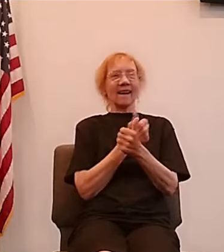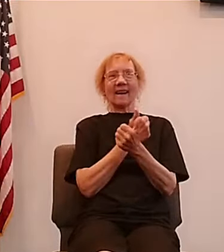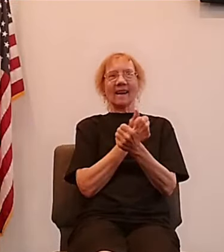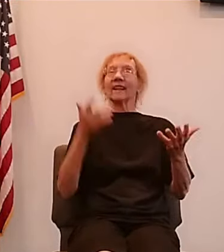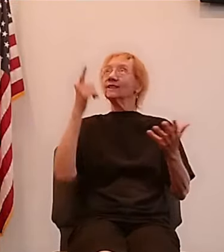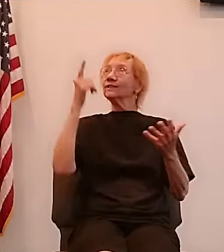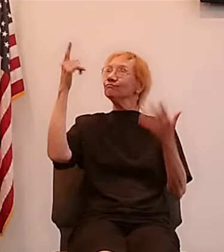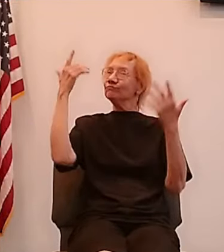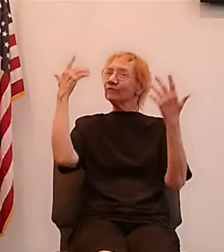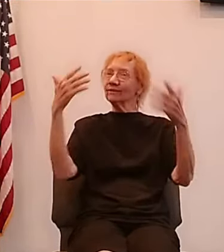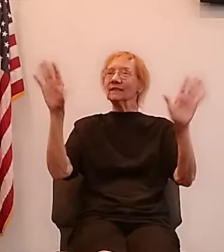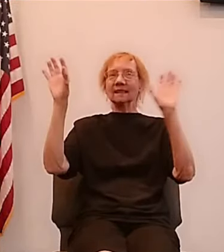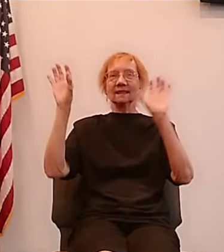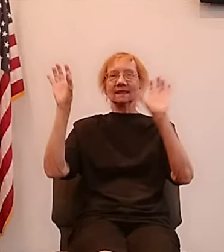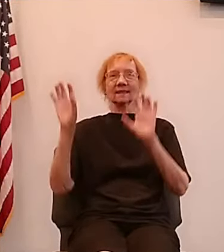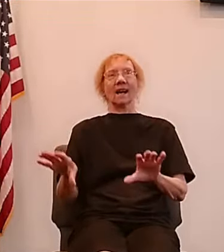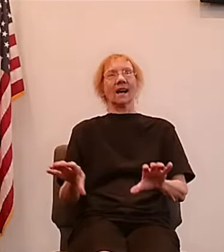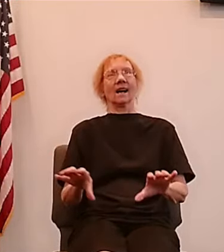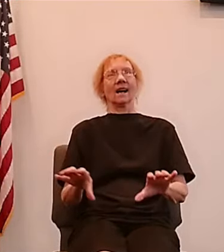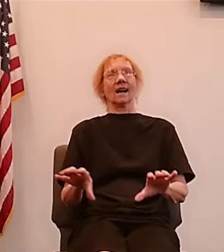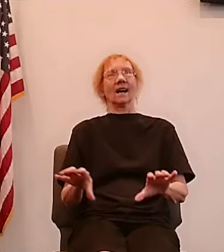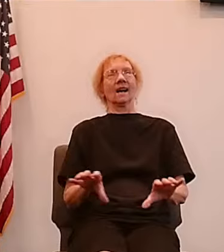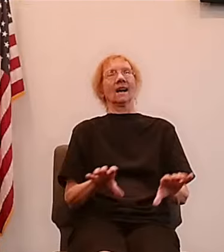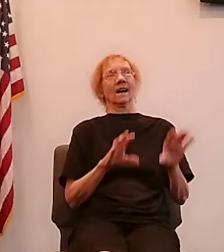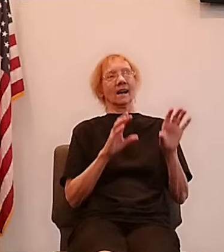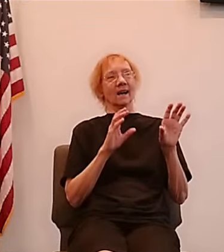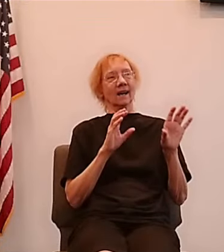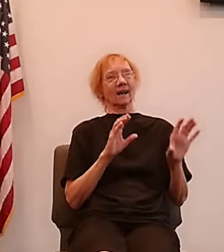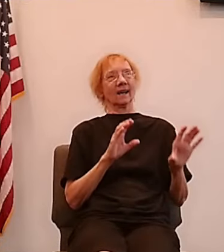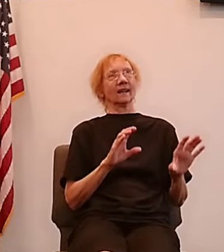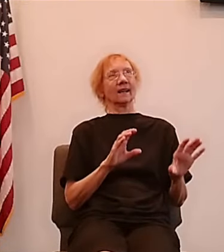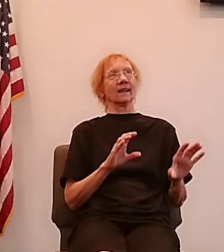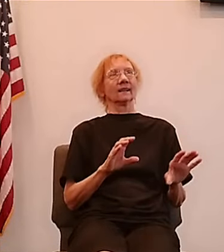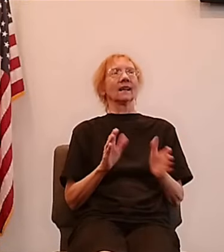for all you've done.